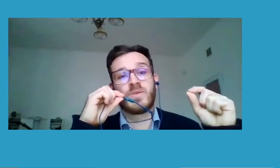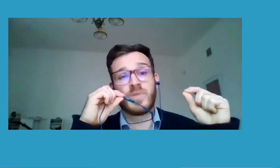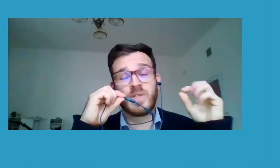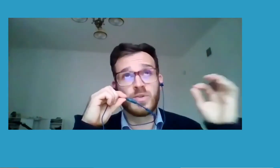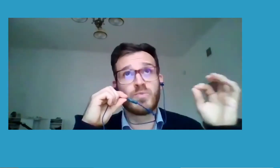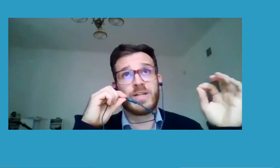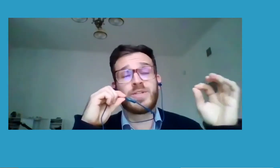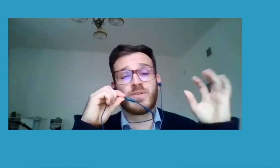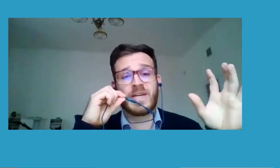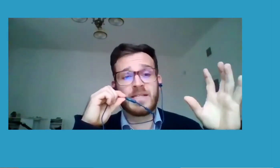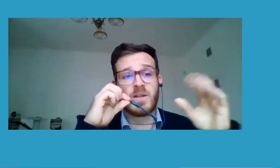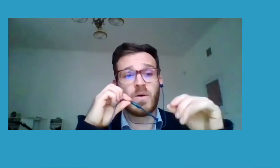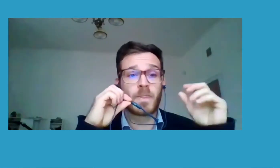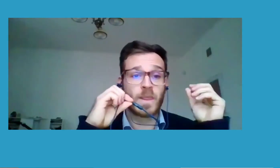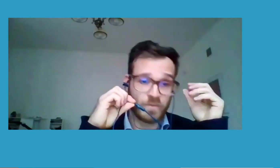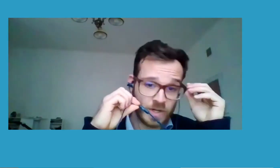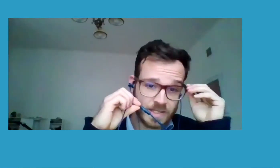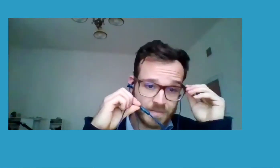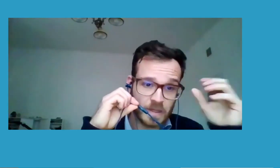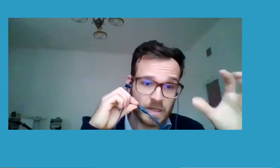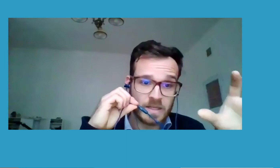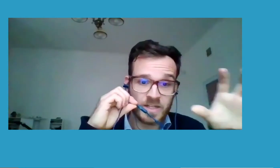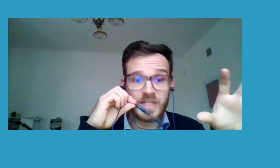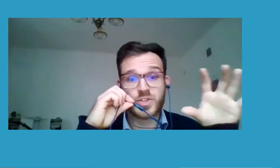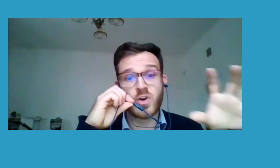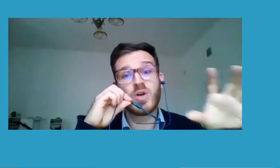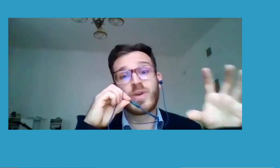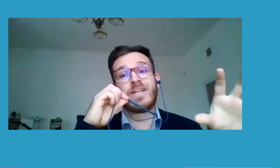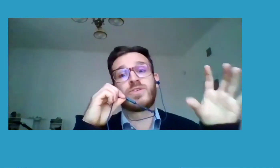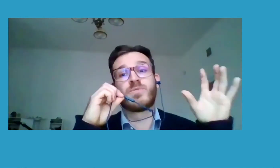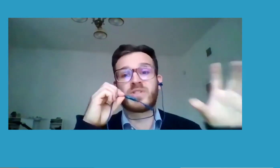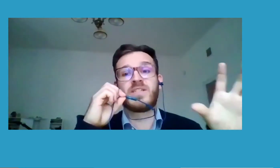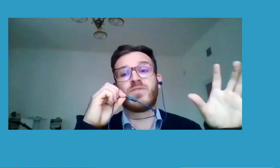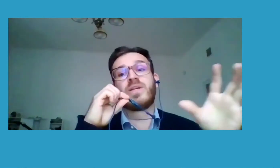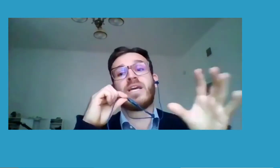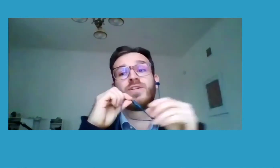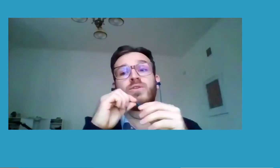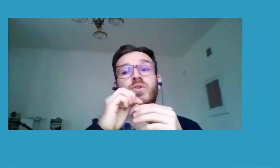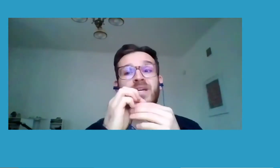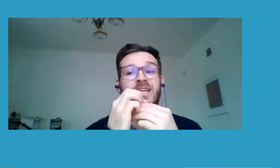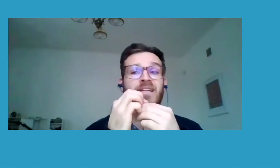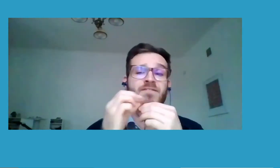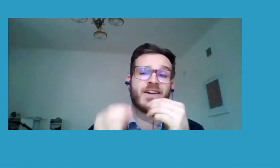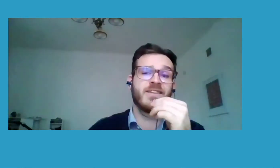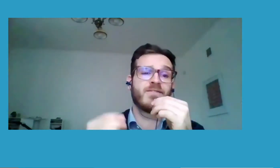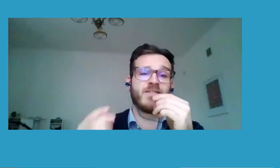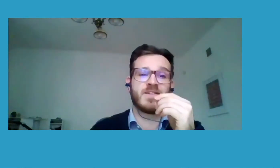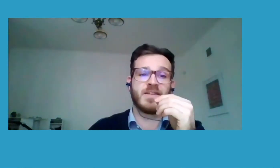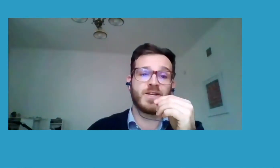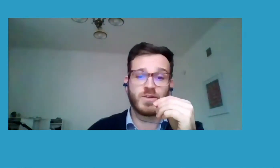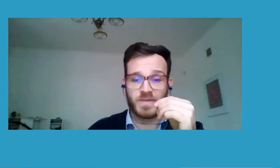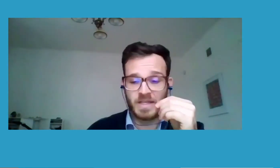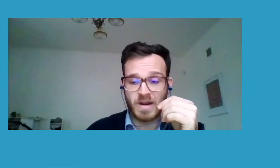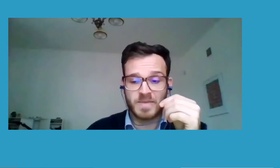two branches of case law. First, there's been a strong branch on the positive obligation to conduct an